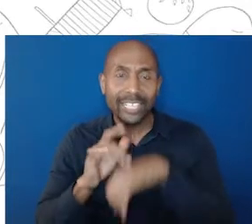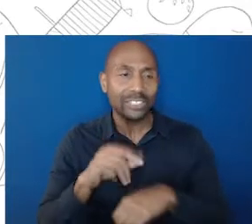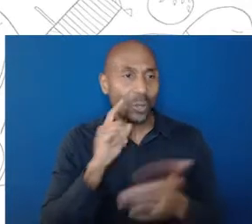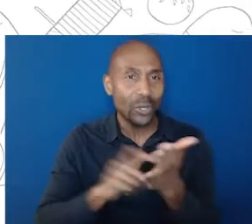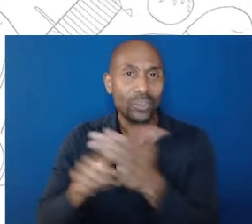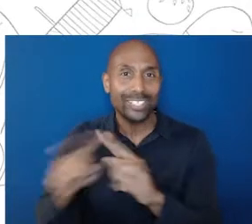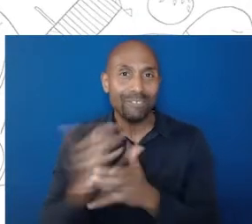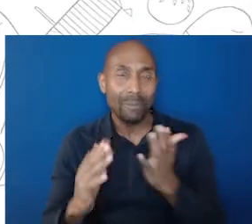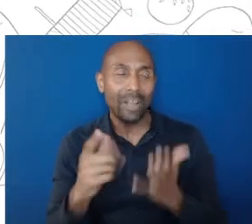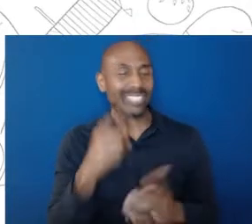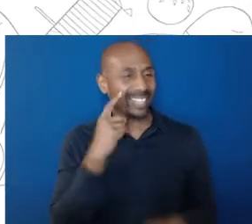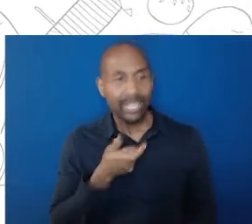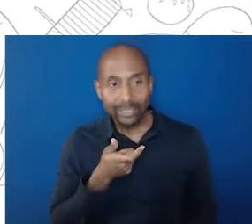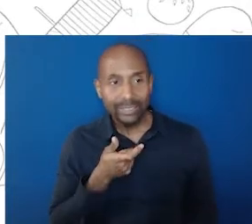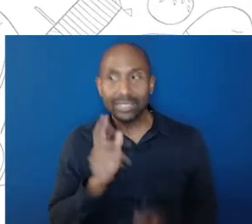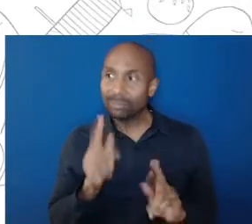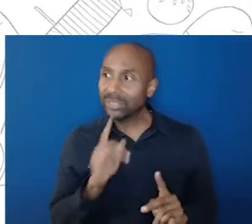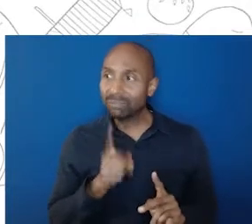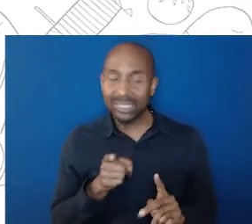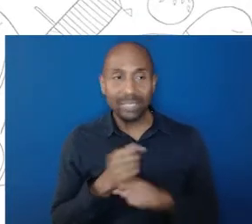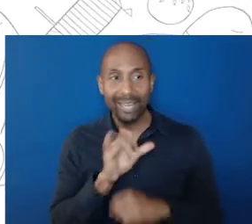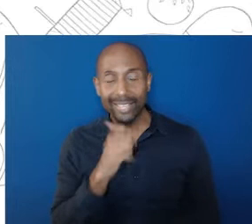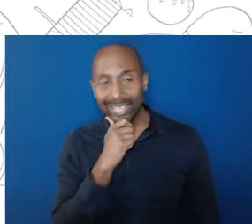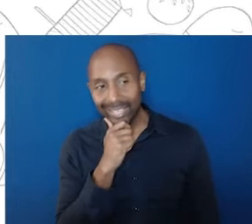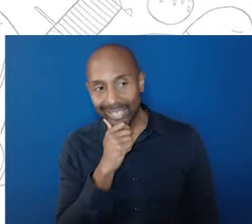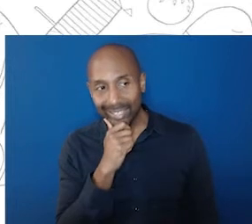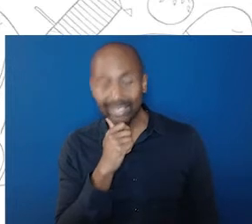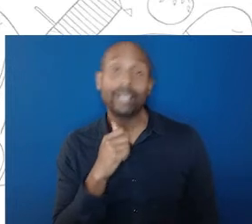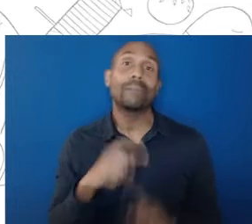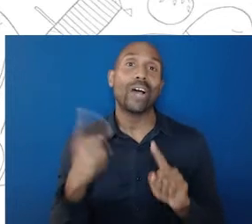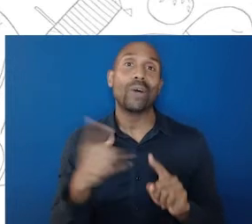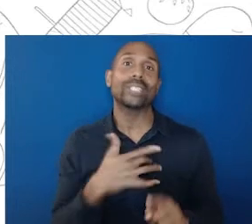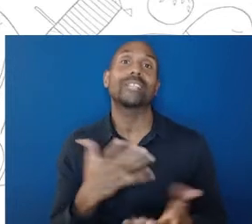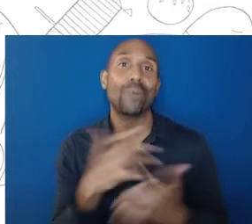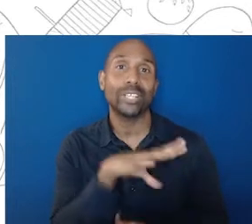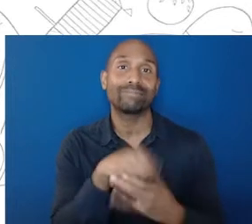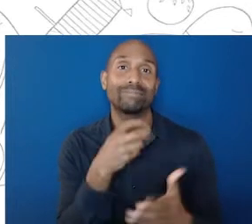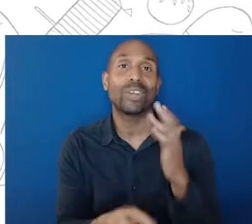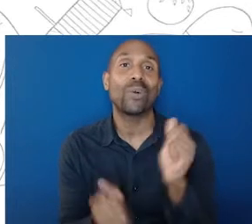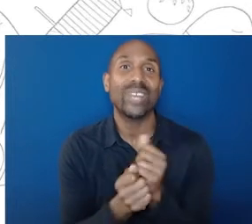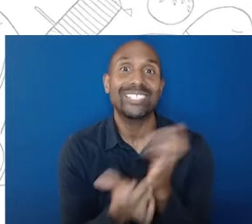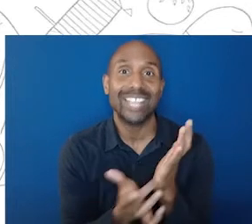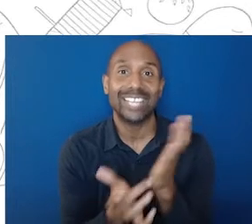wanted simultaneously to dive into the technicalities. And I think We Wield the Hammer has given me a good